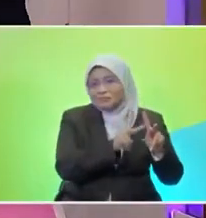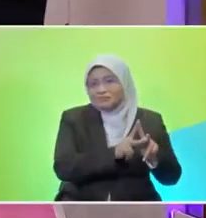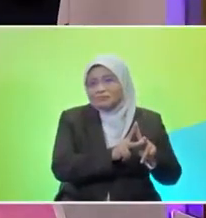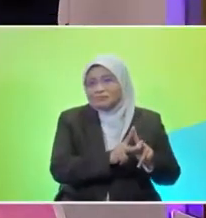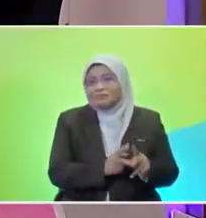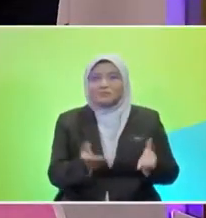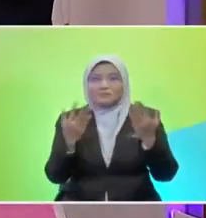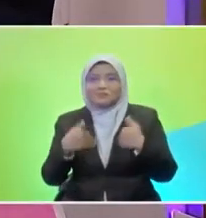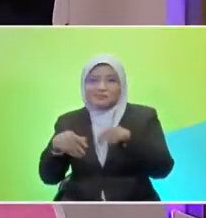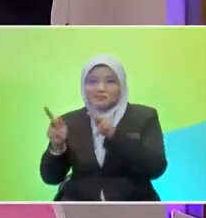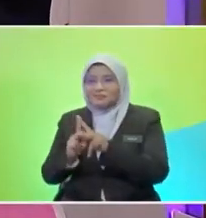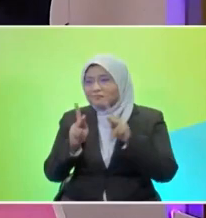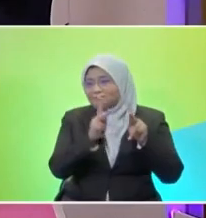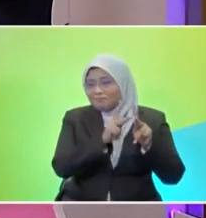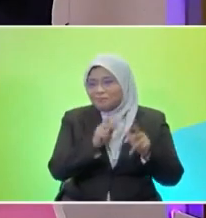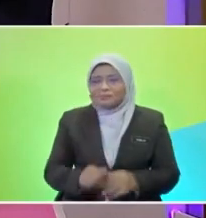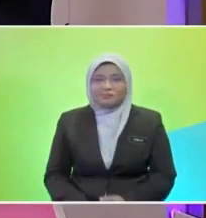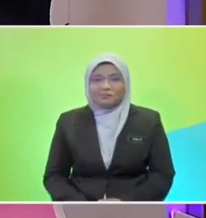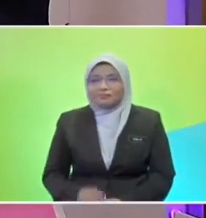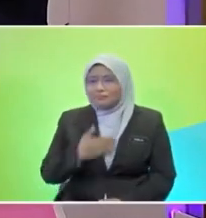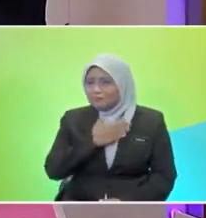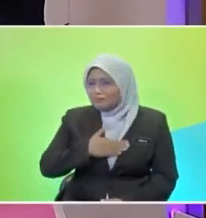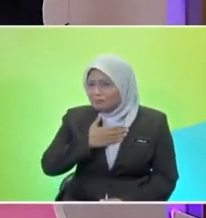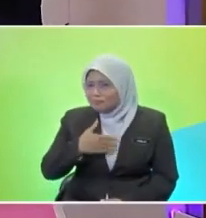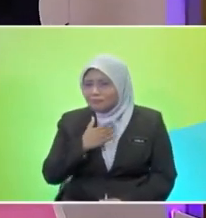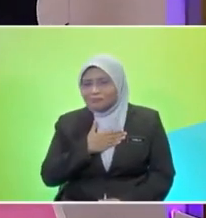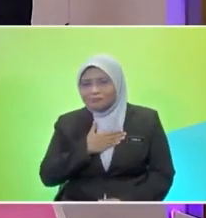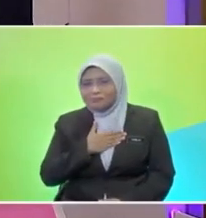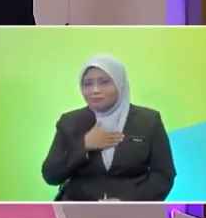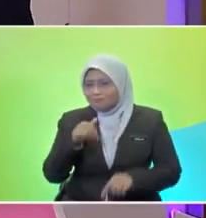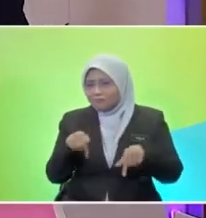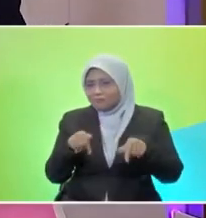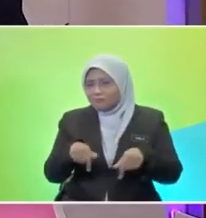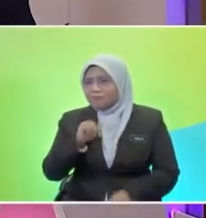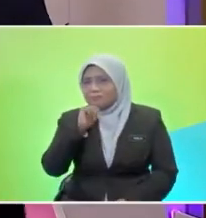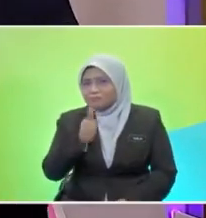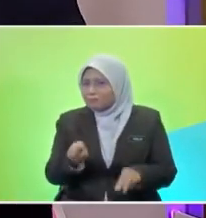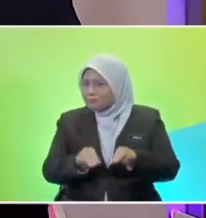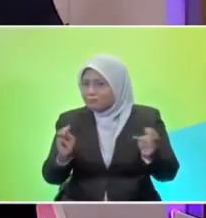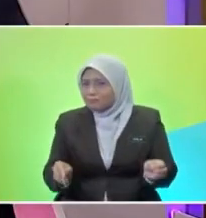ho, Balik Kampung. This is a museum. You need to be silent.